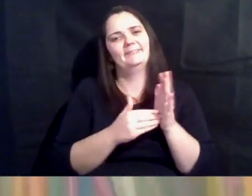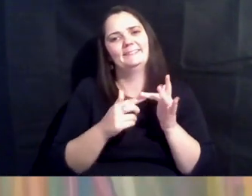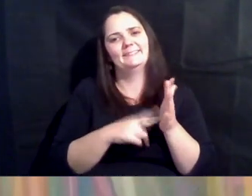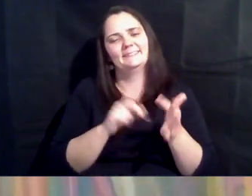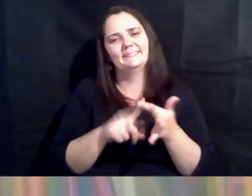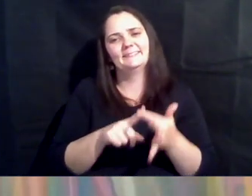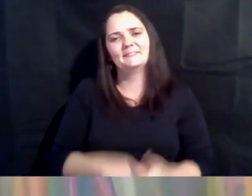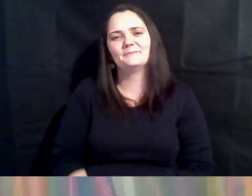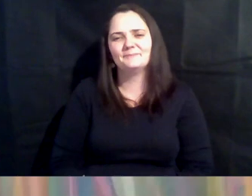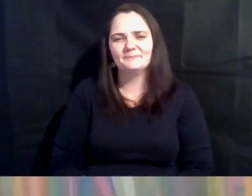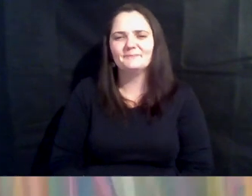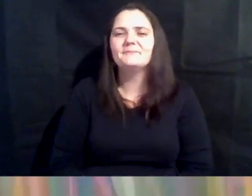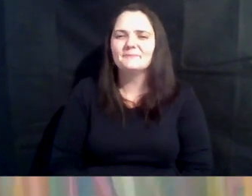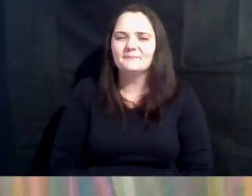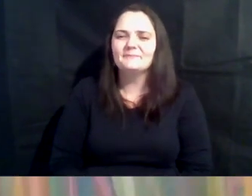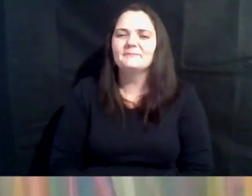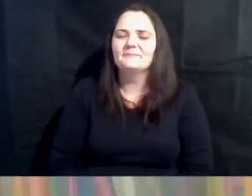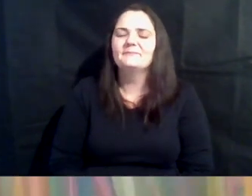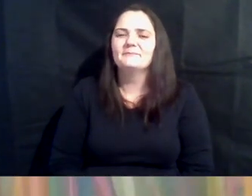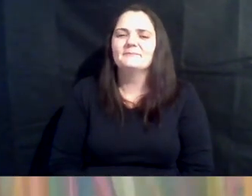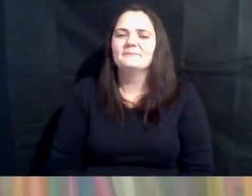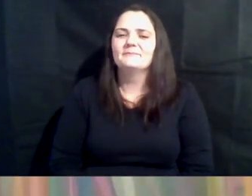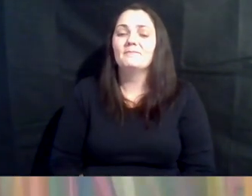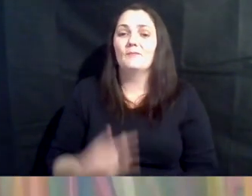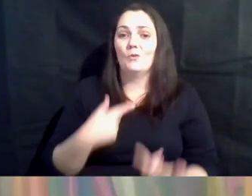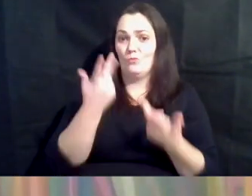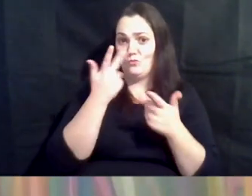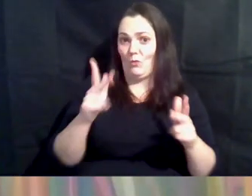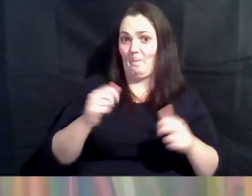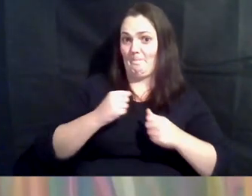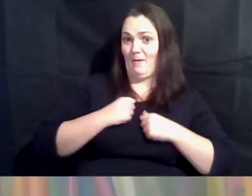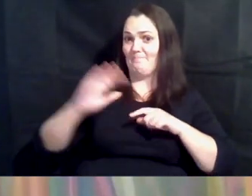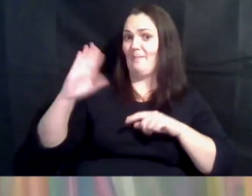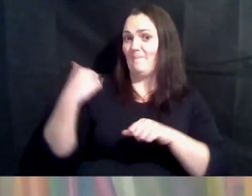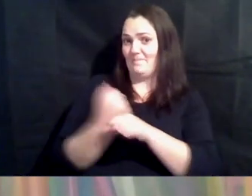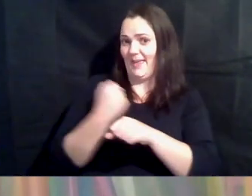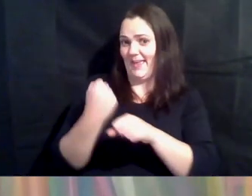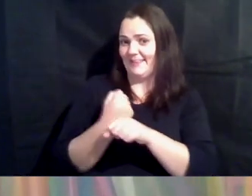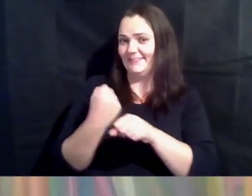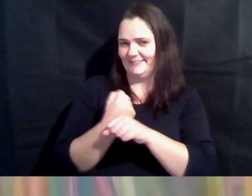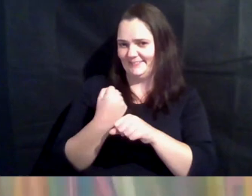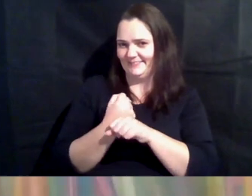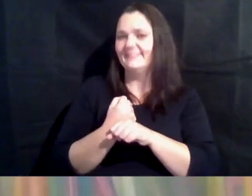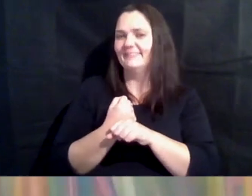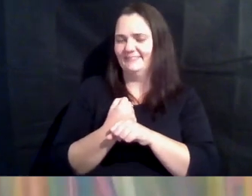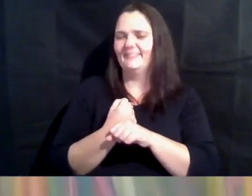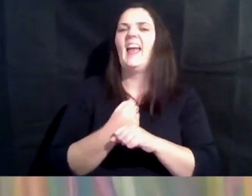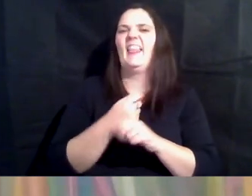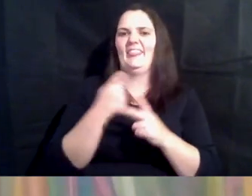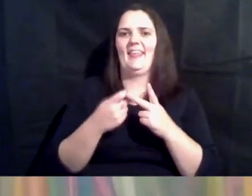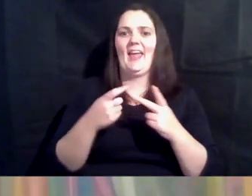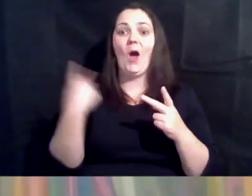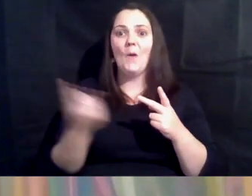some of the zines now that I've been creating over this time. And then we'll launch into making our own zine, which is going to be super